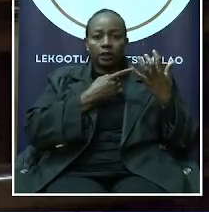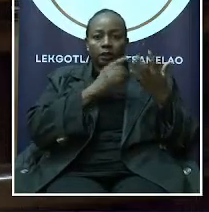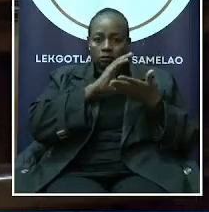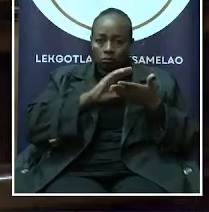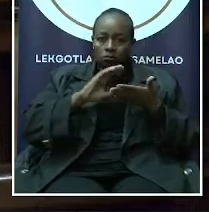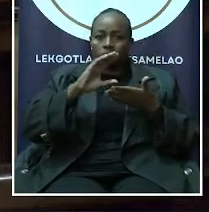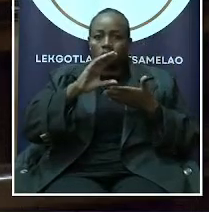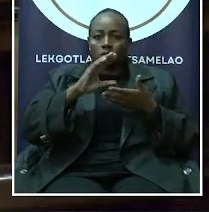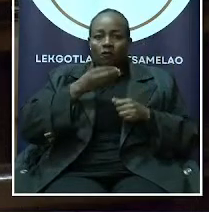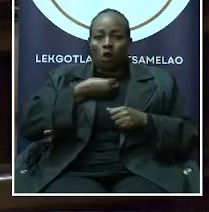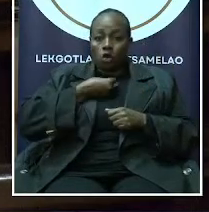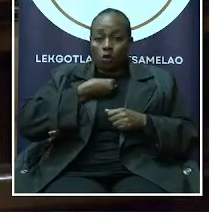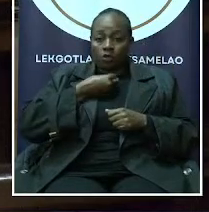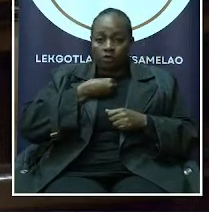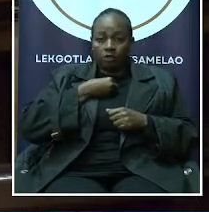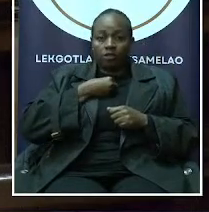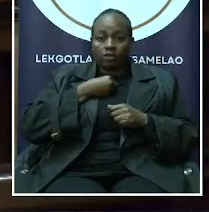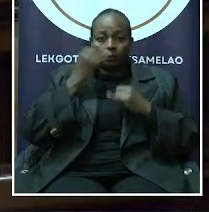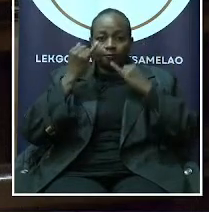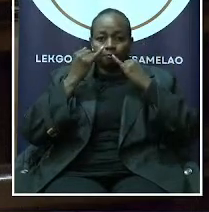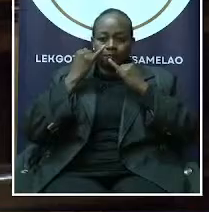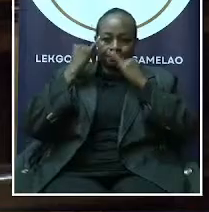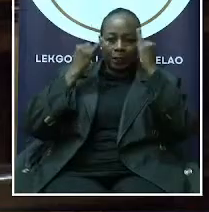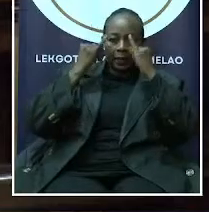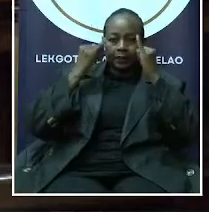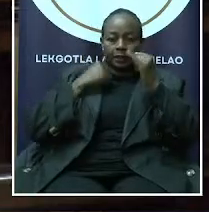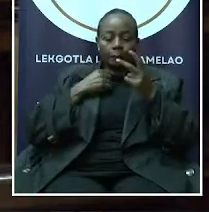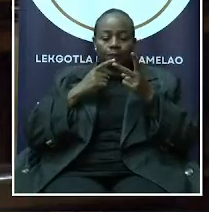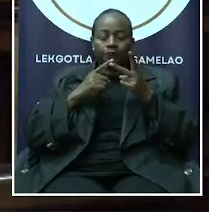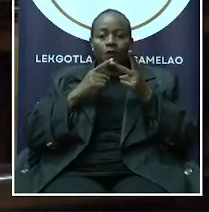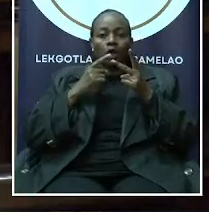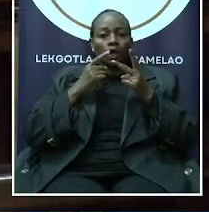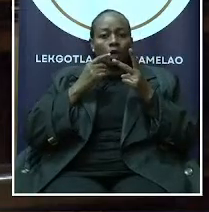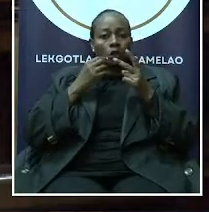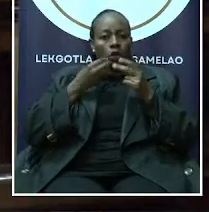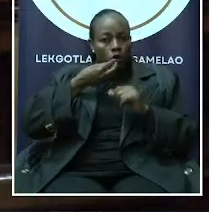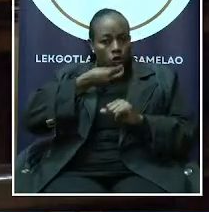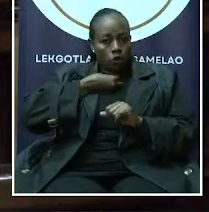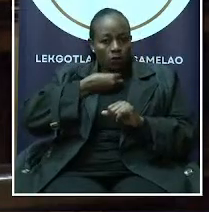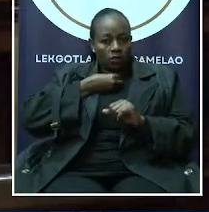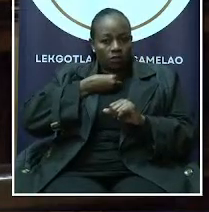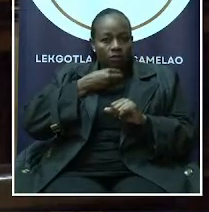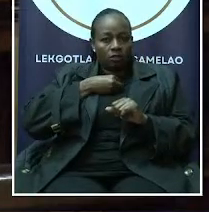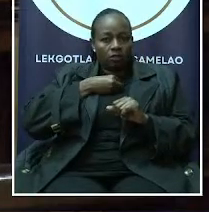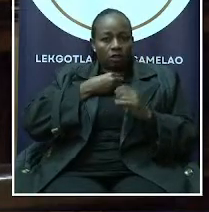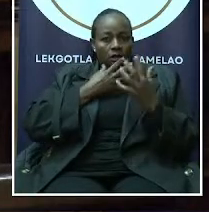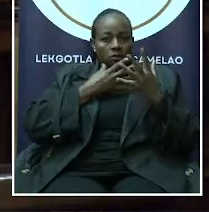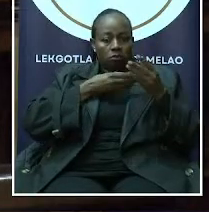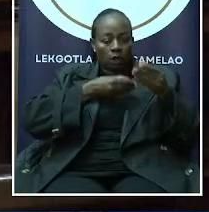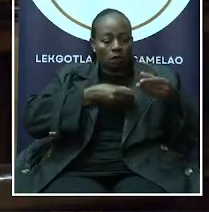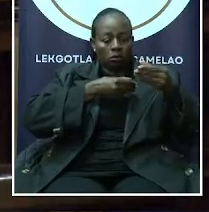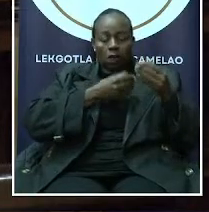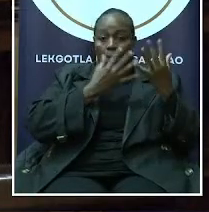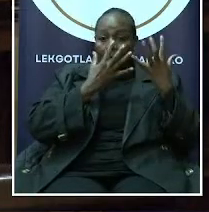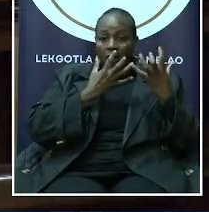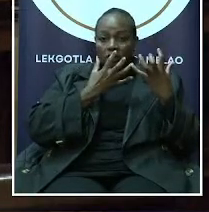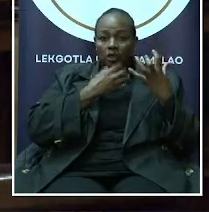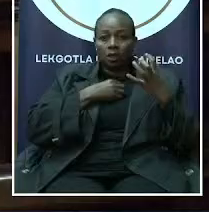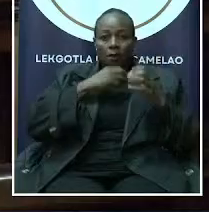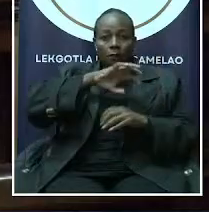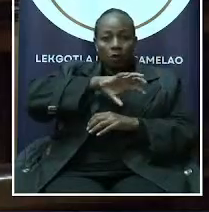allocate for the youth-led initiatives, youth quotas in government-funded projects and procurement,